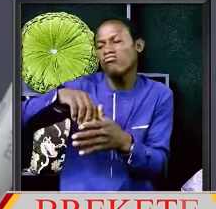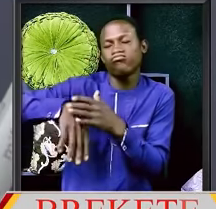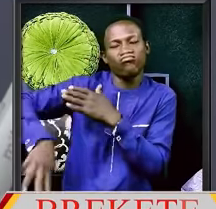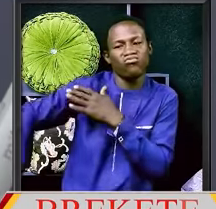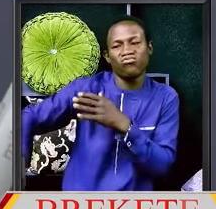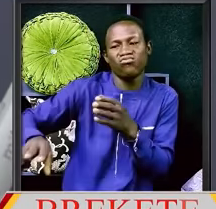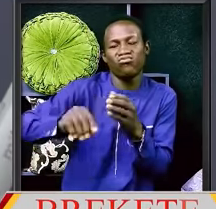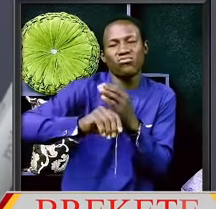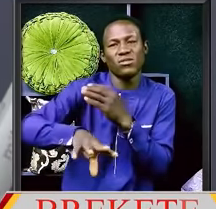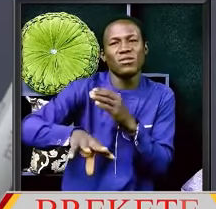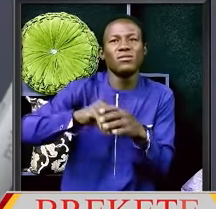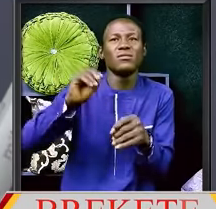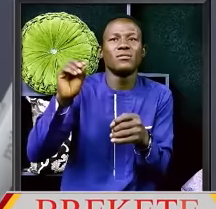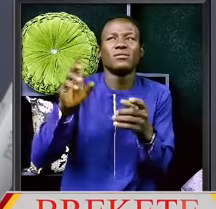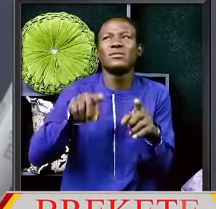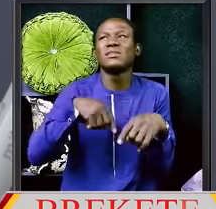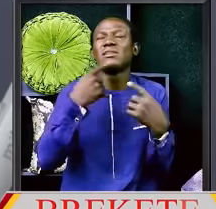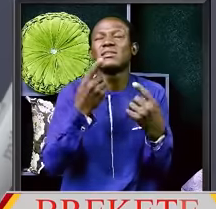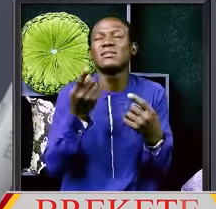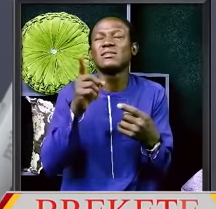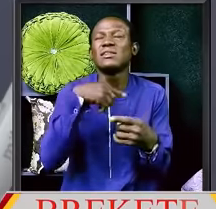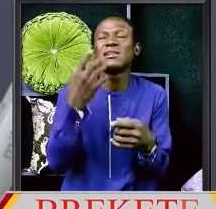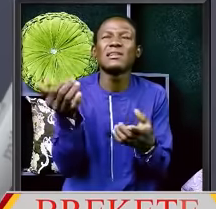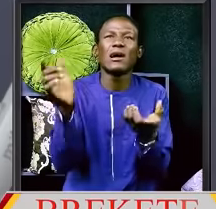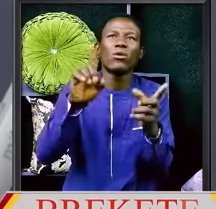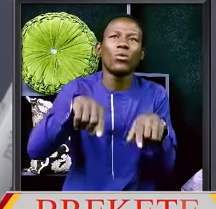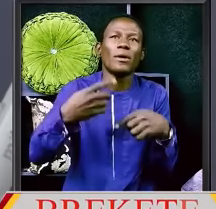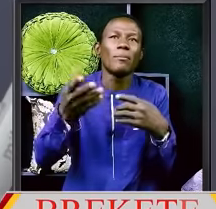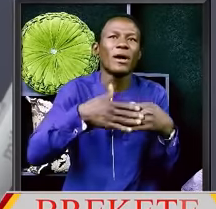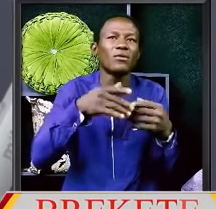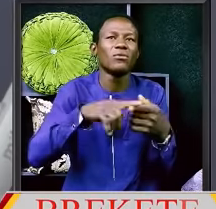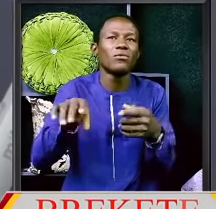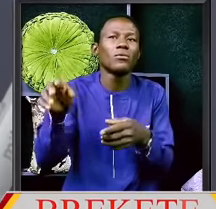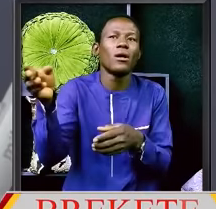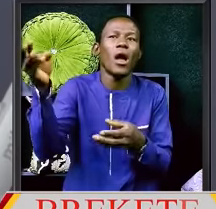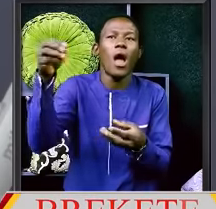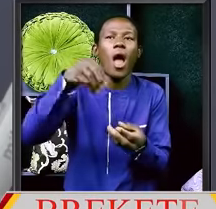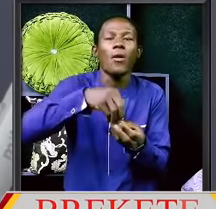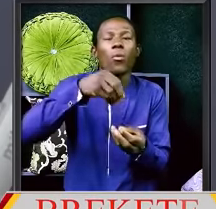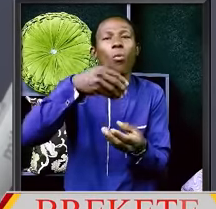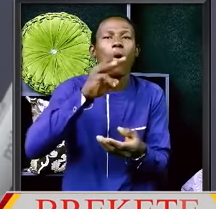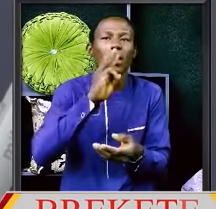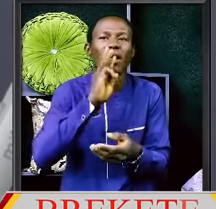refill the water. Now back to waiting with the talk.